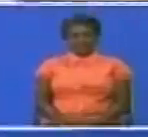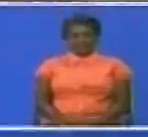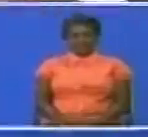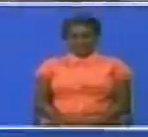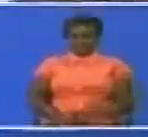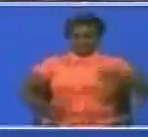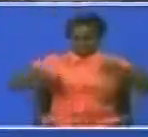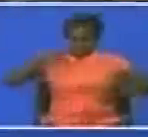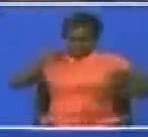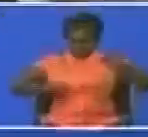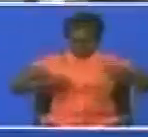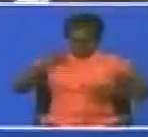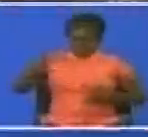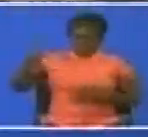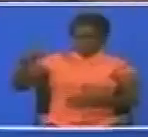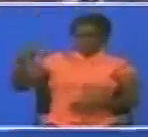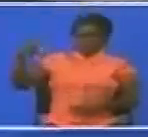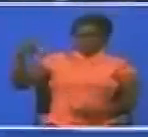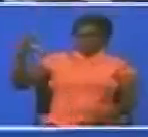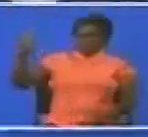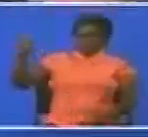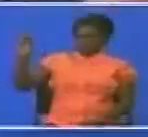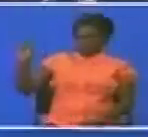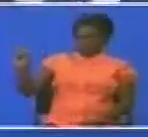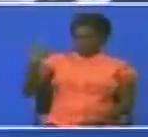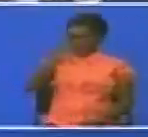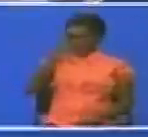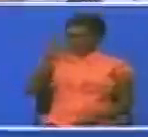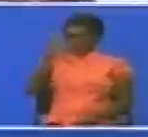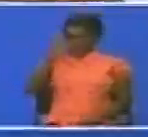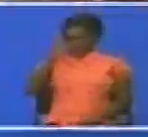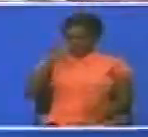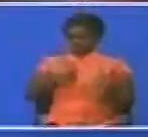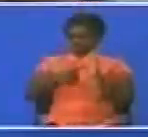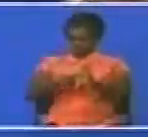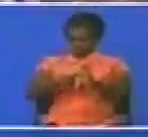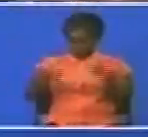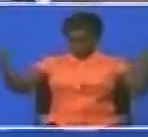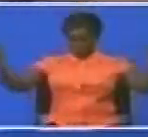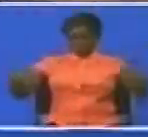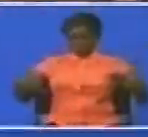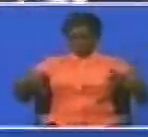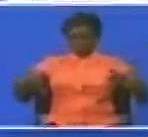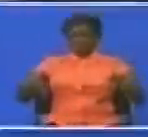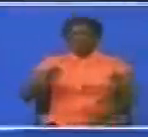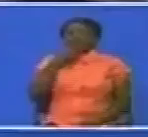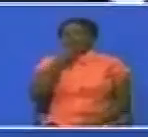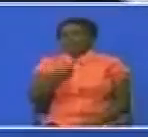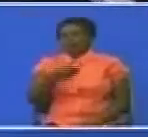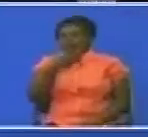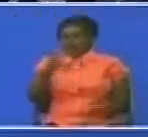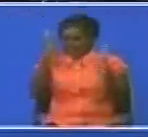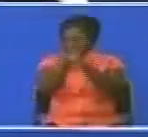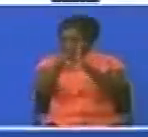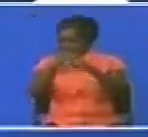The excitement at Kagumo High School in Nyeri County was palpable. The boys could not hide